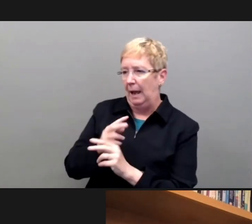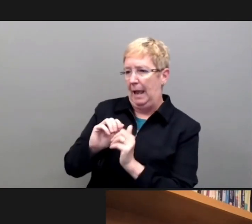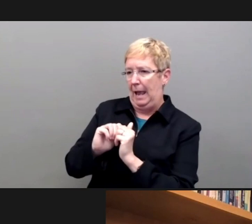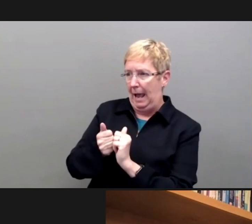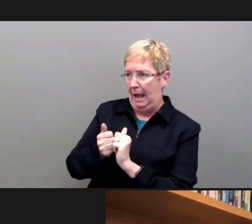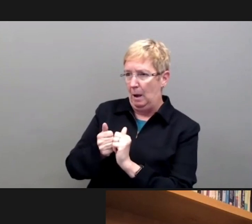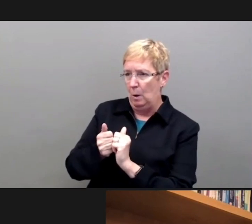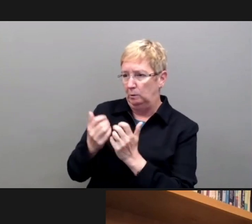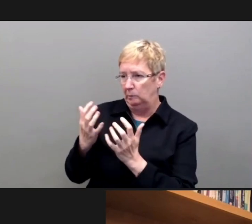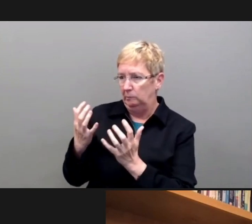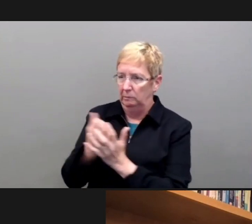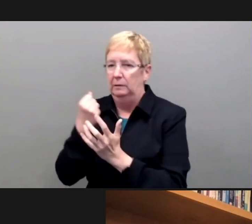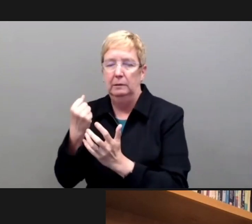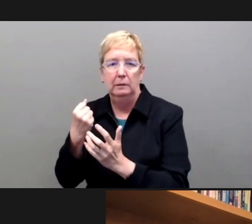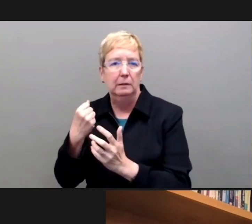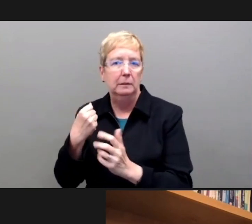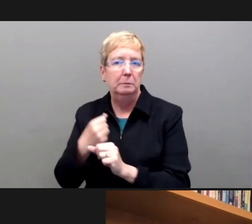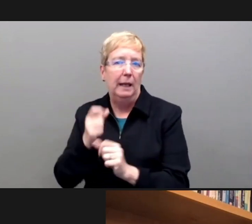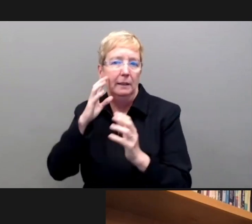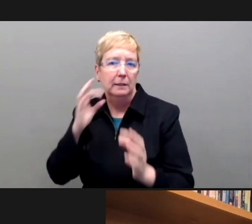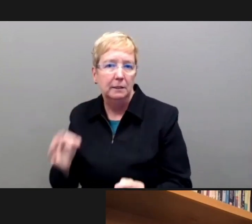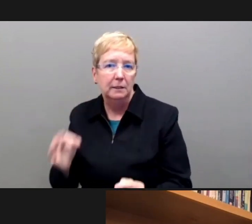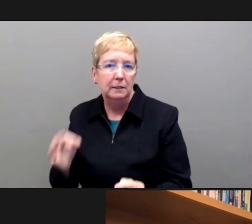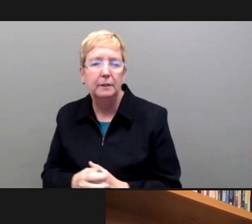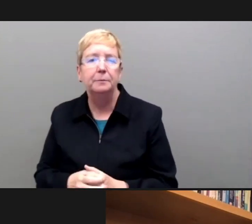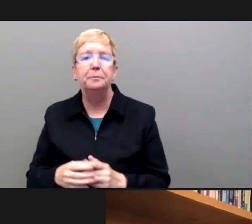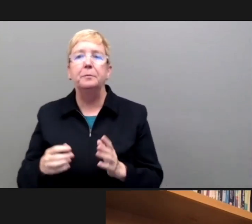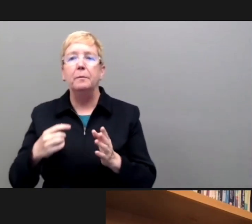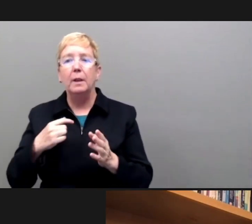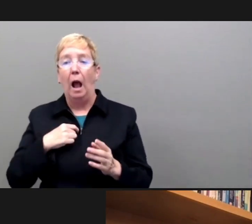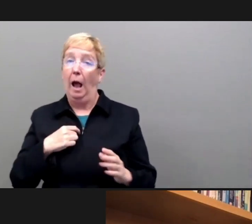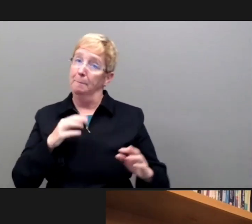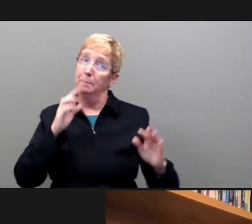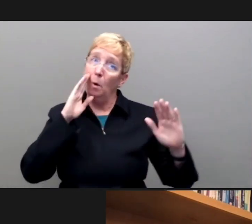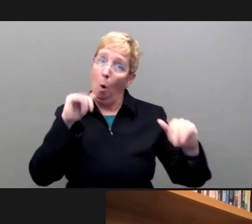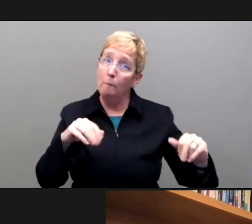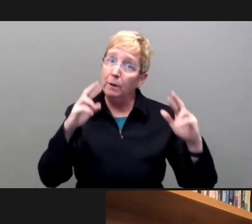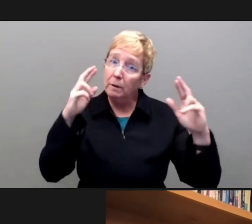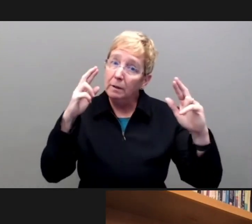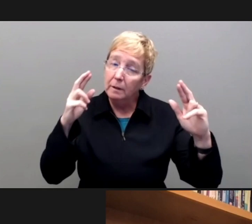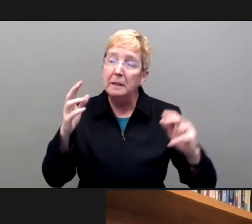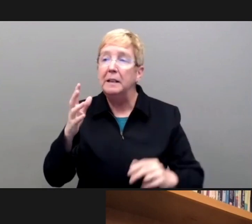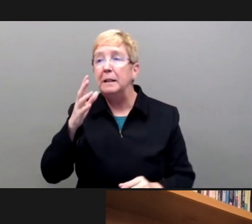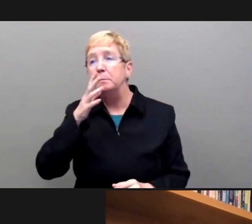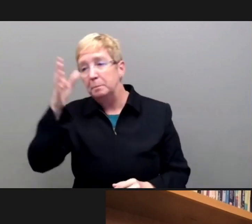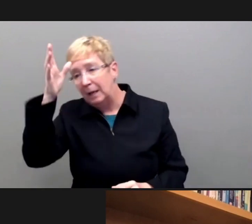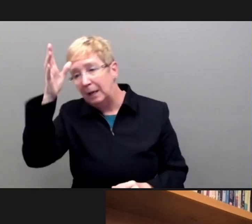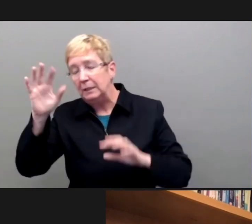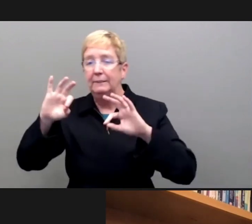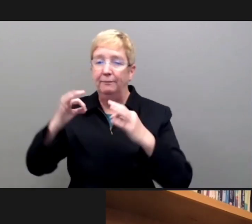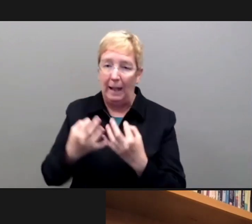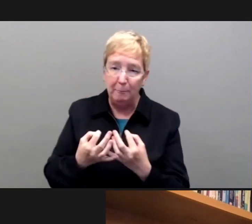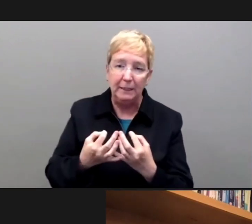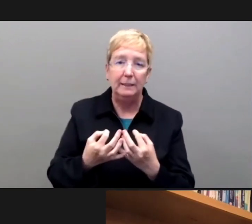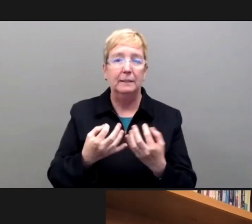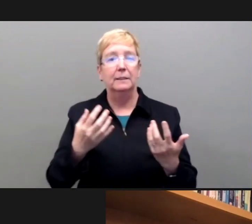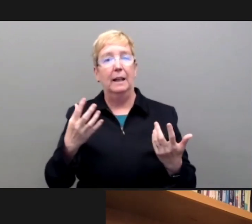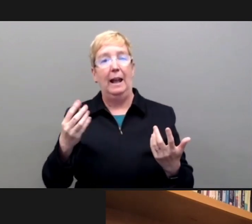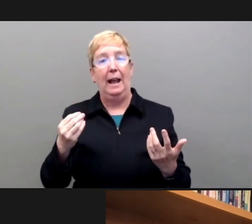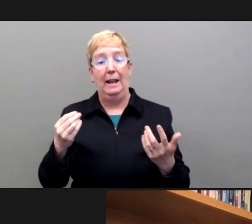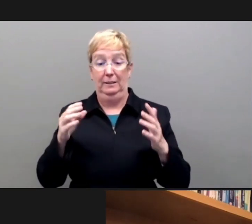here. I'm still hopeful. We still get a fair number of, parents and families, and particularly those with kids who are not